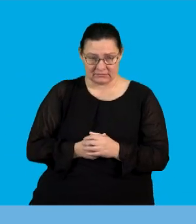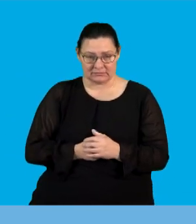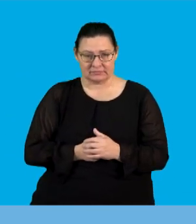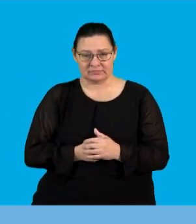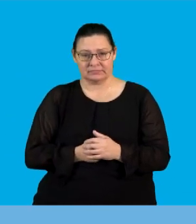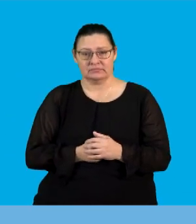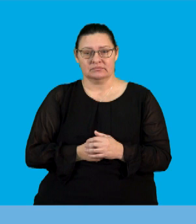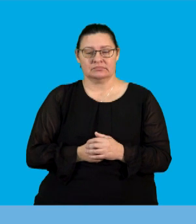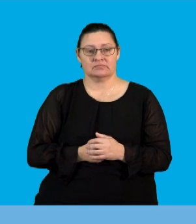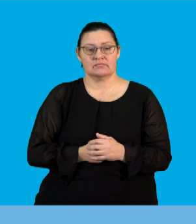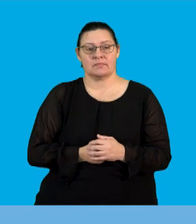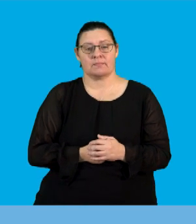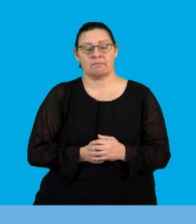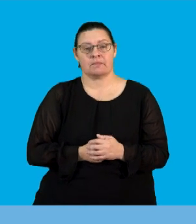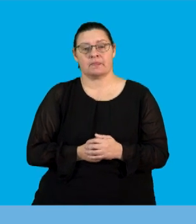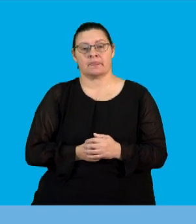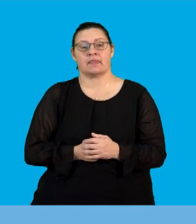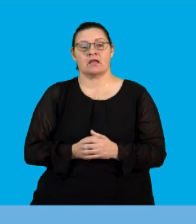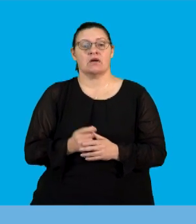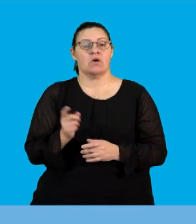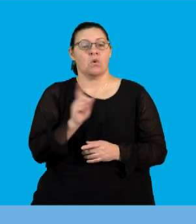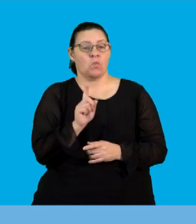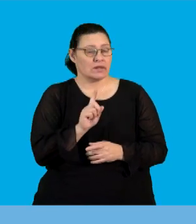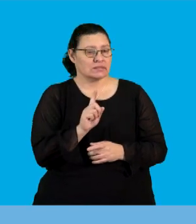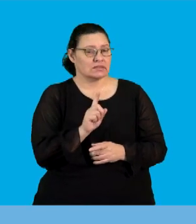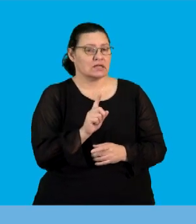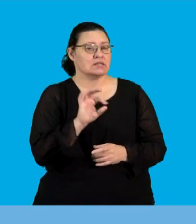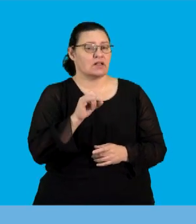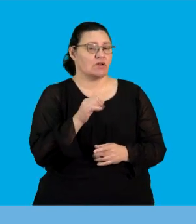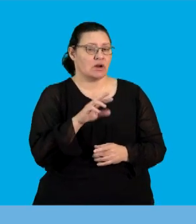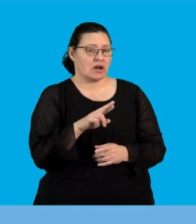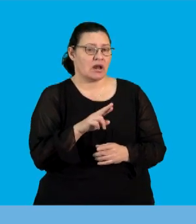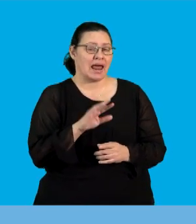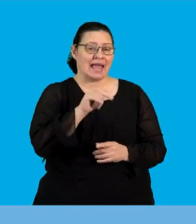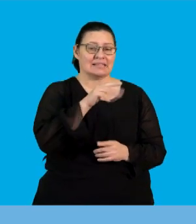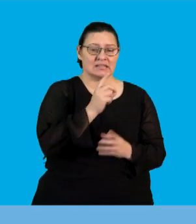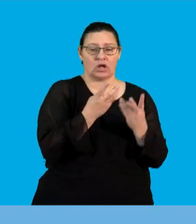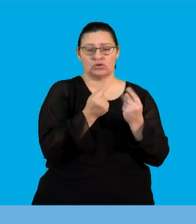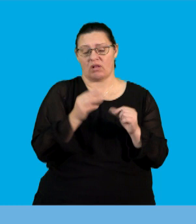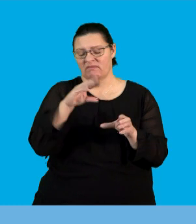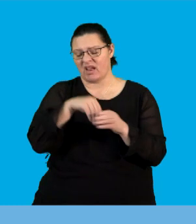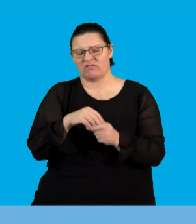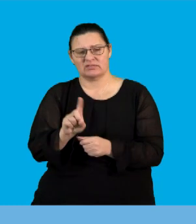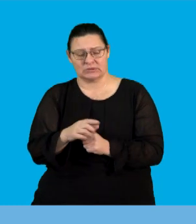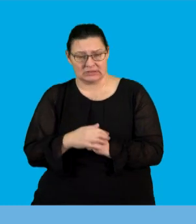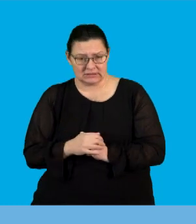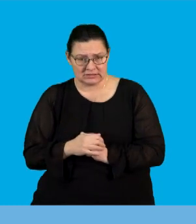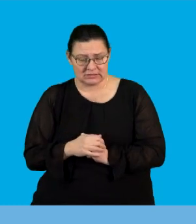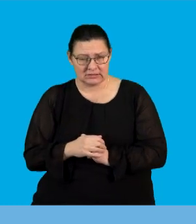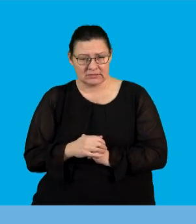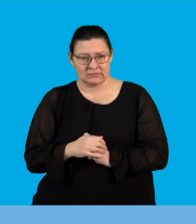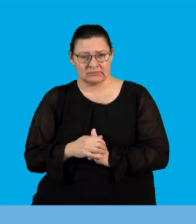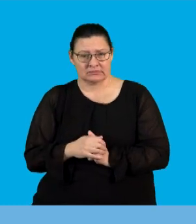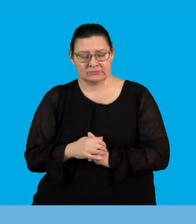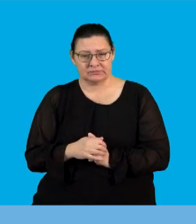turn from silver to gray or to dark gray. So question is, what is the sulfurous acid dissolved in? So that diluted